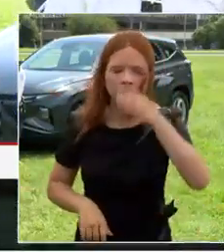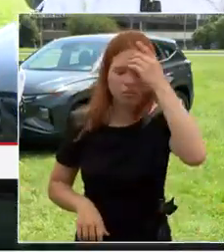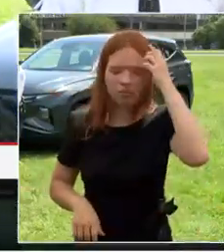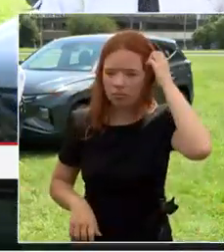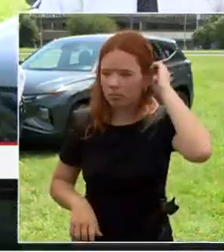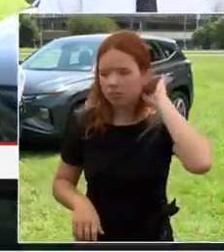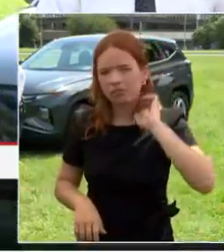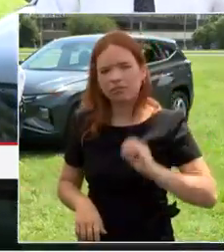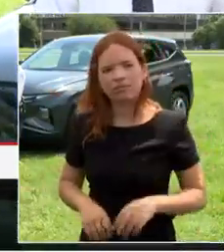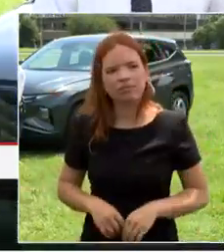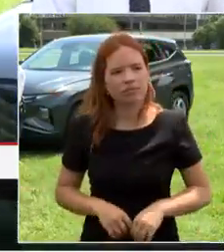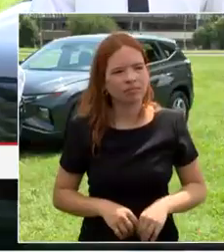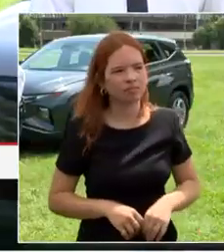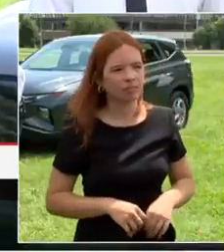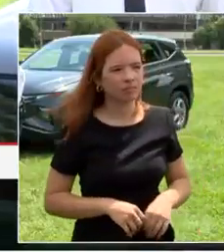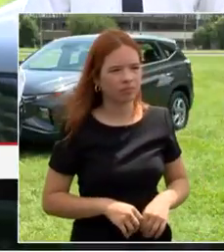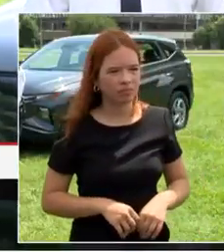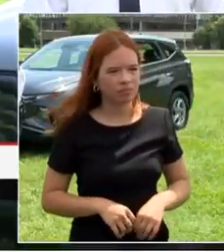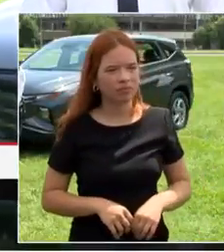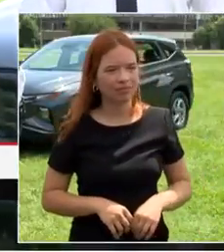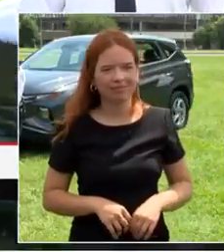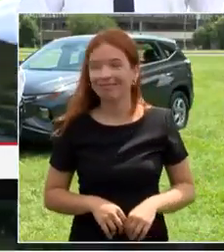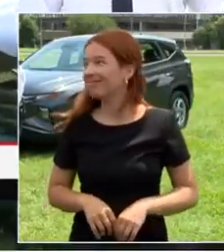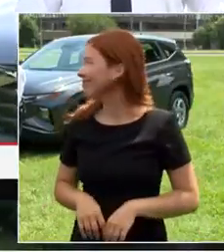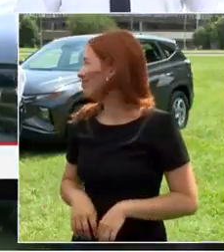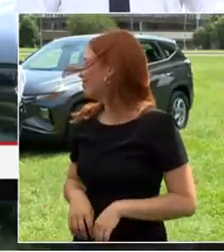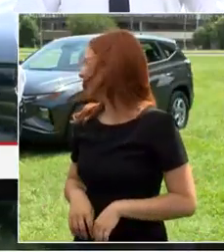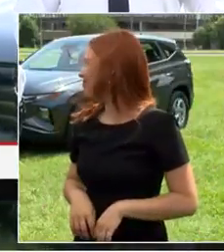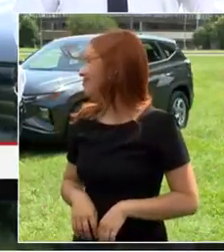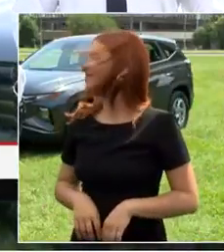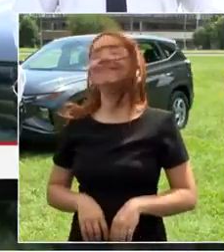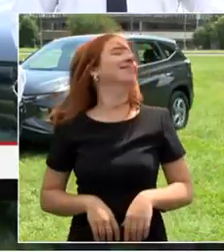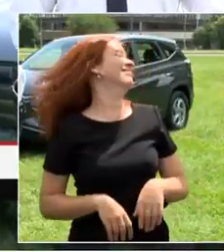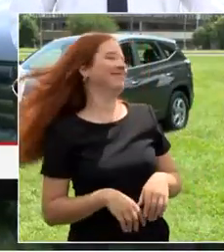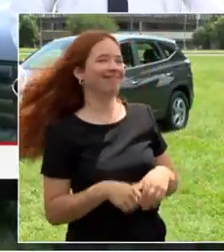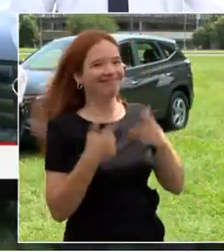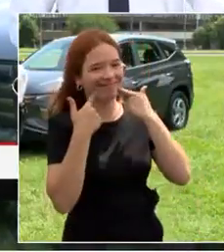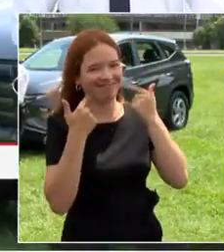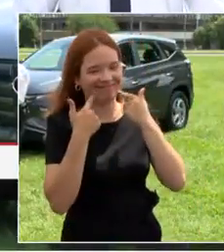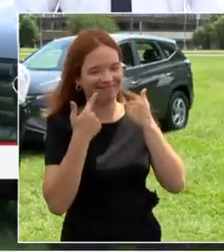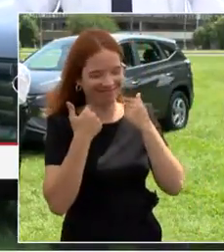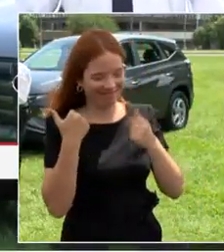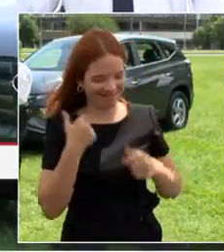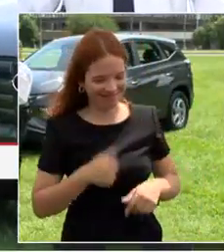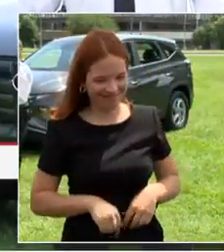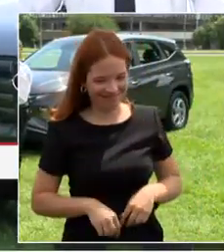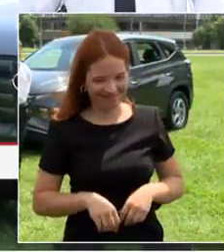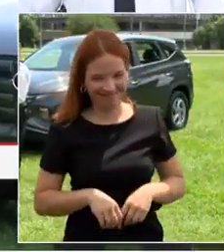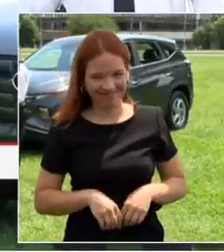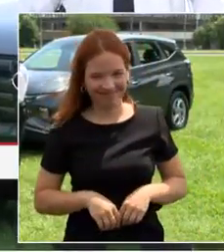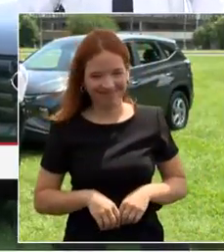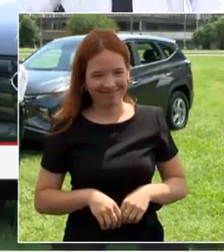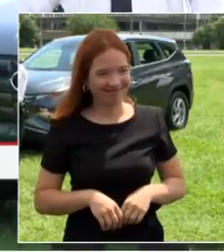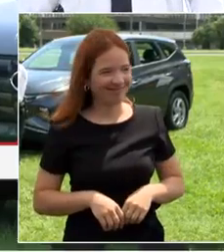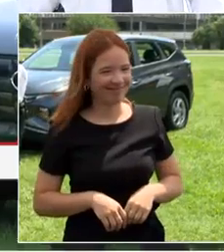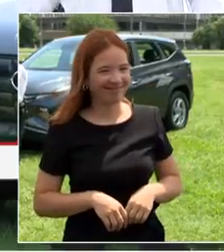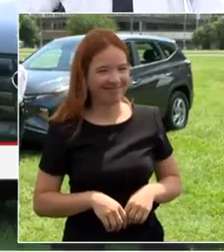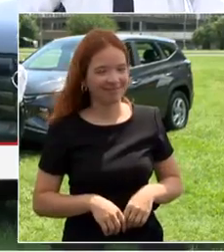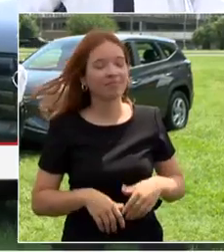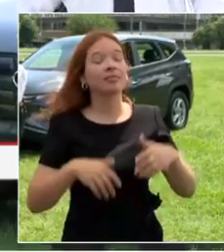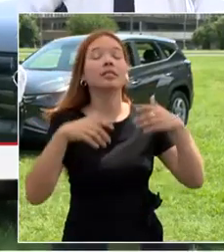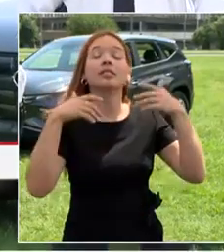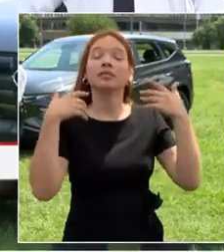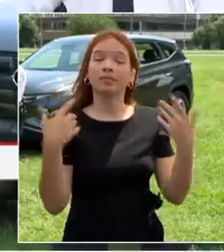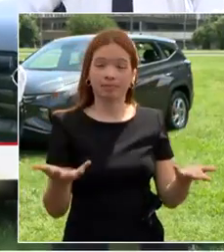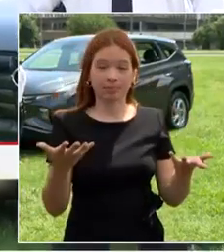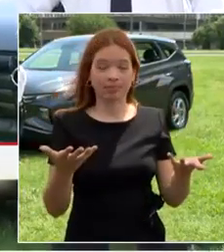Okay, I think that one is stuck, actually. Okay. All right. One thing I will